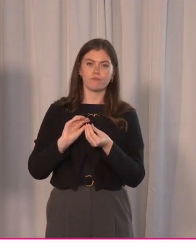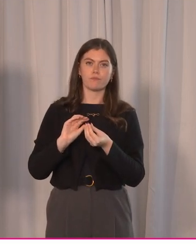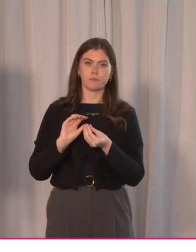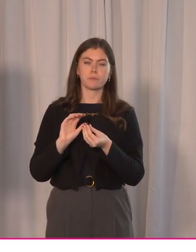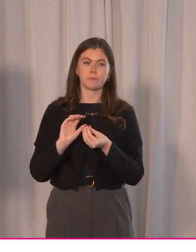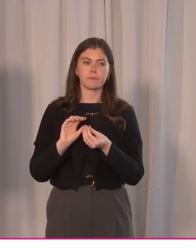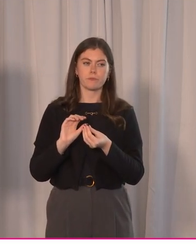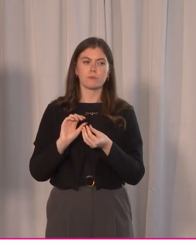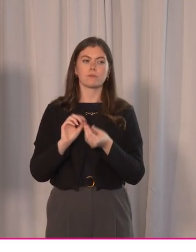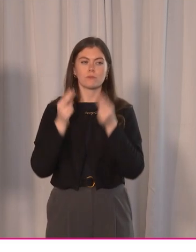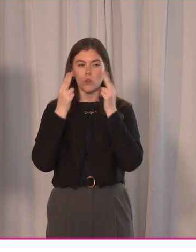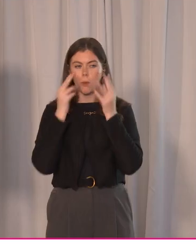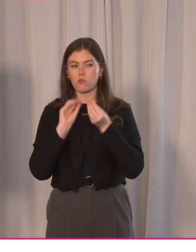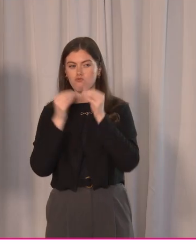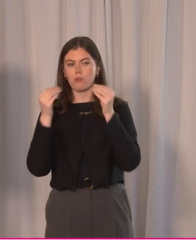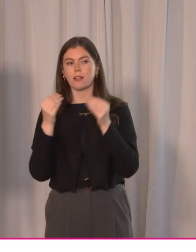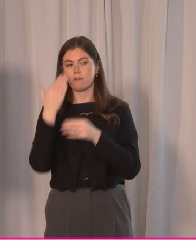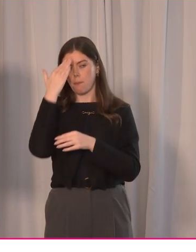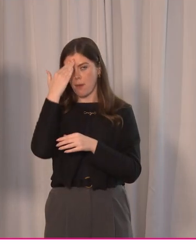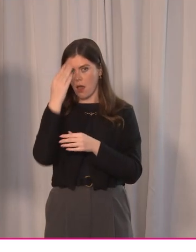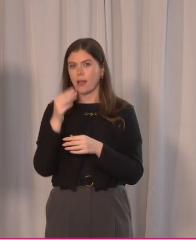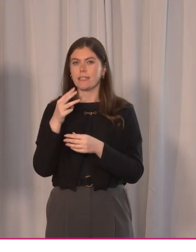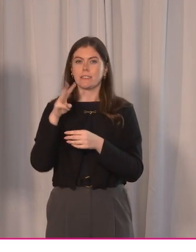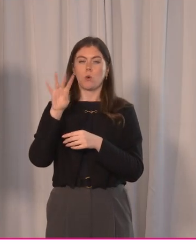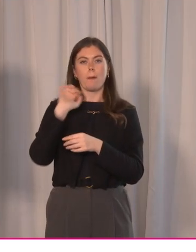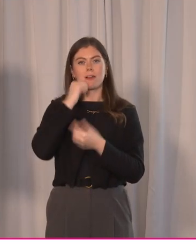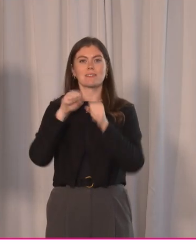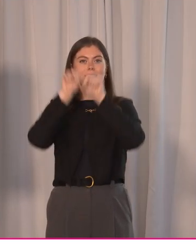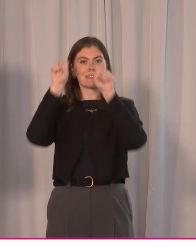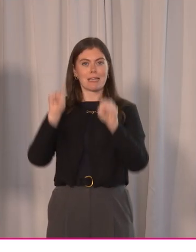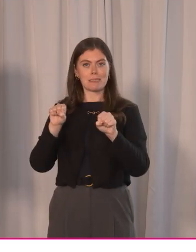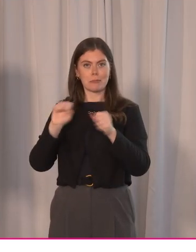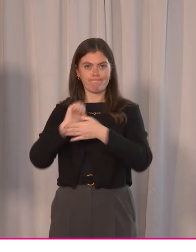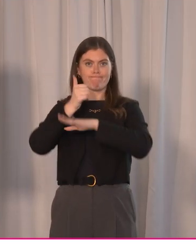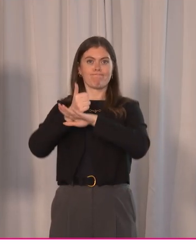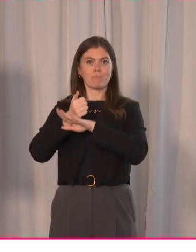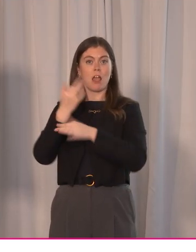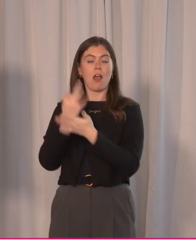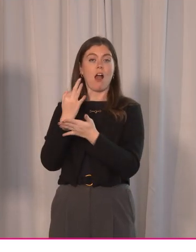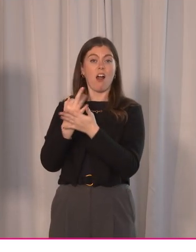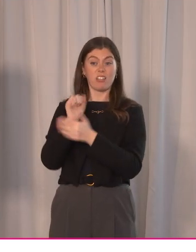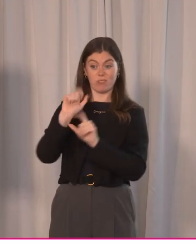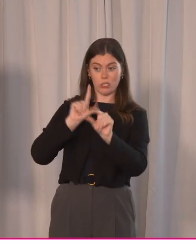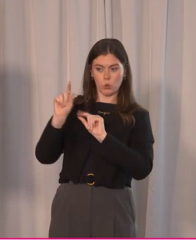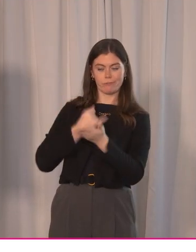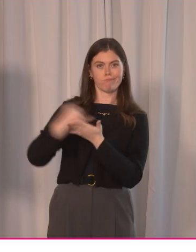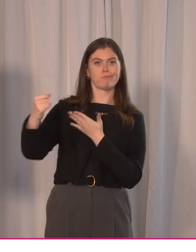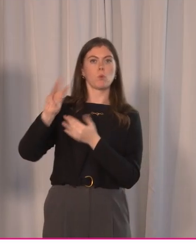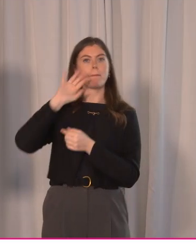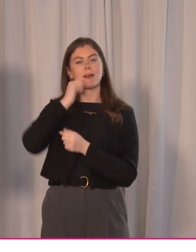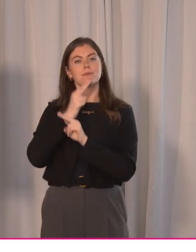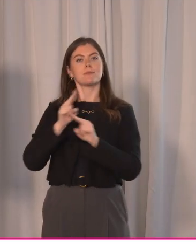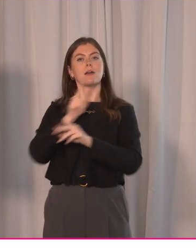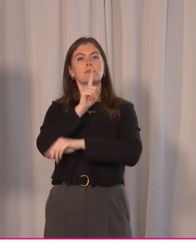the systems and structures, and they're often denied choices because